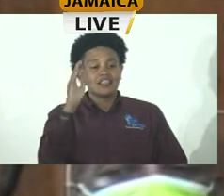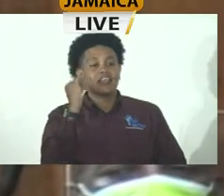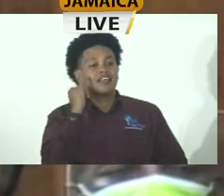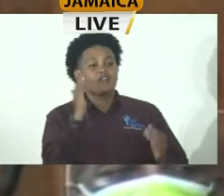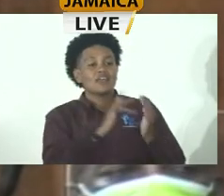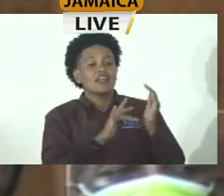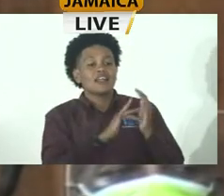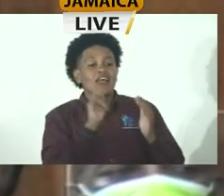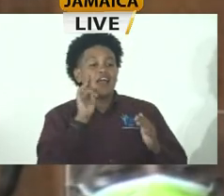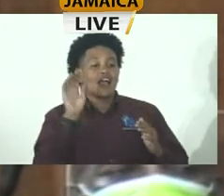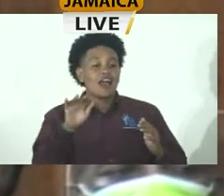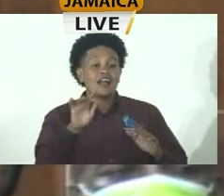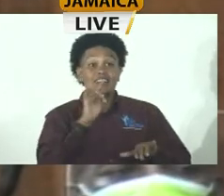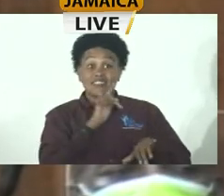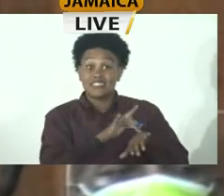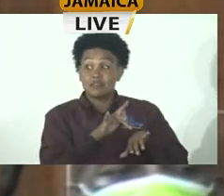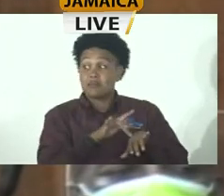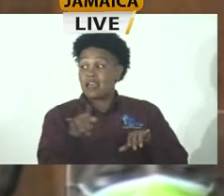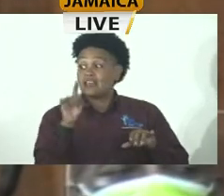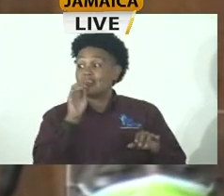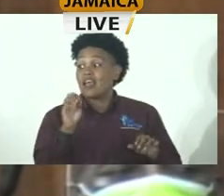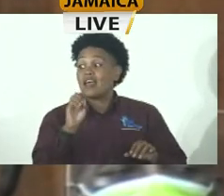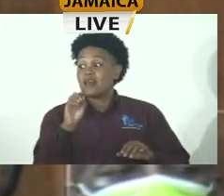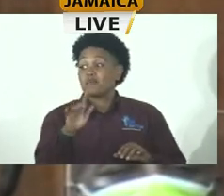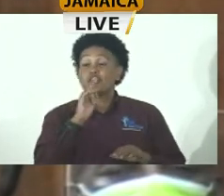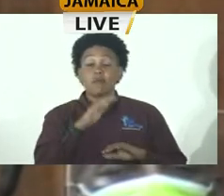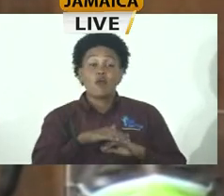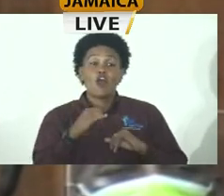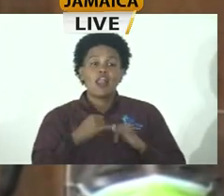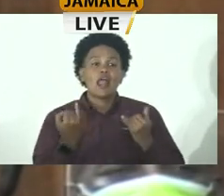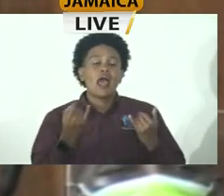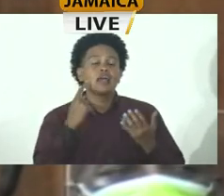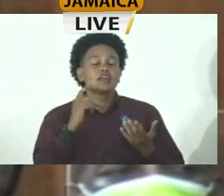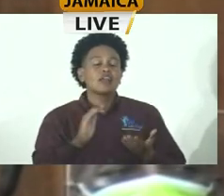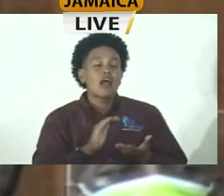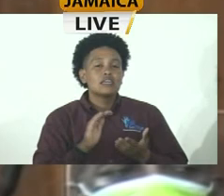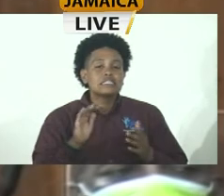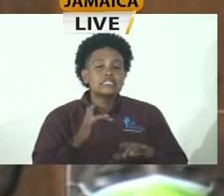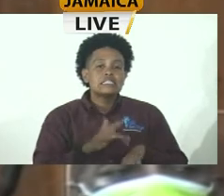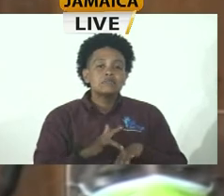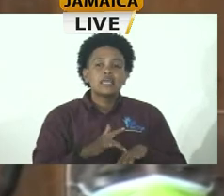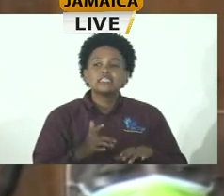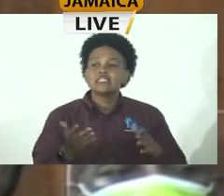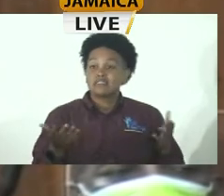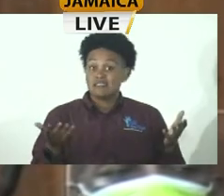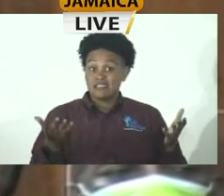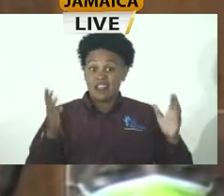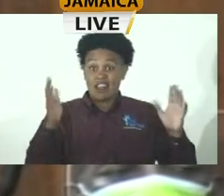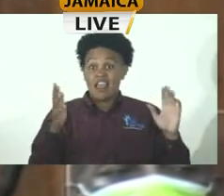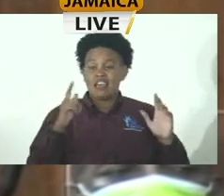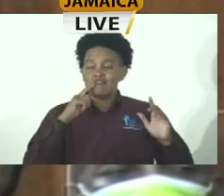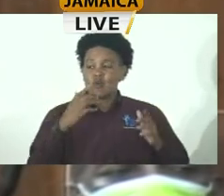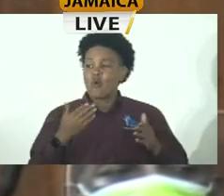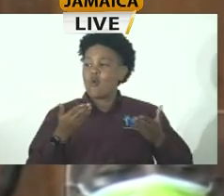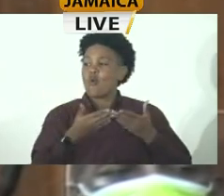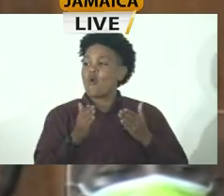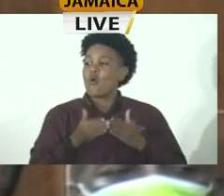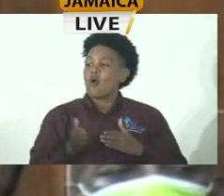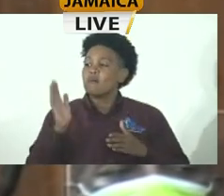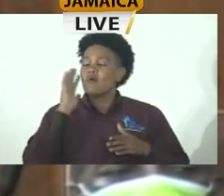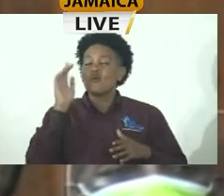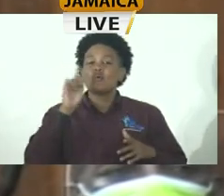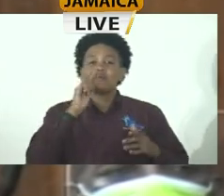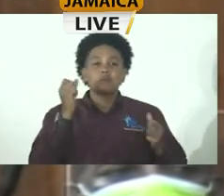space and put them digitally the amount of space that they opened up in the court complexes would be